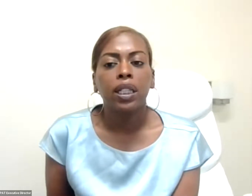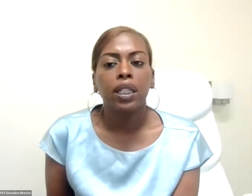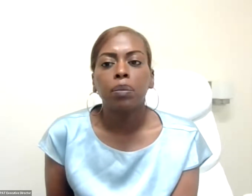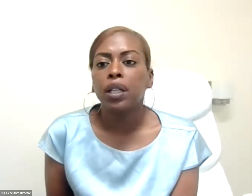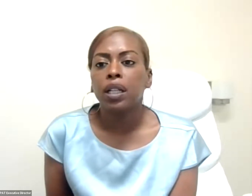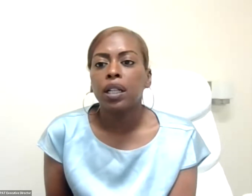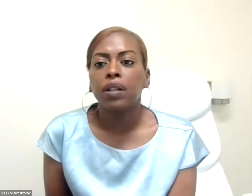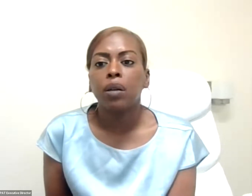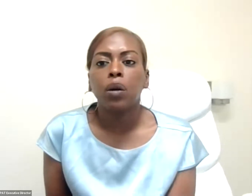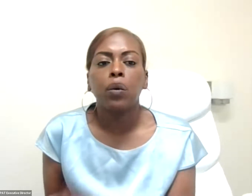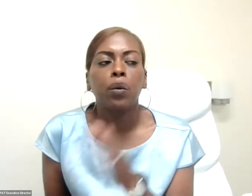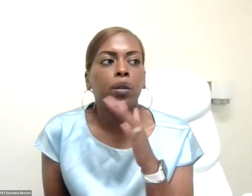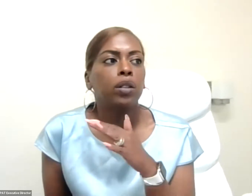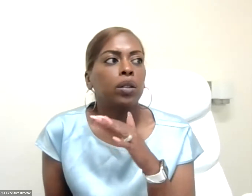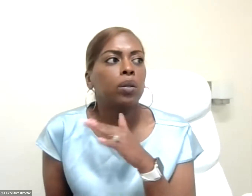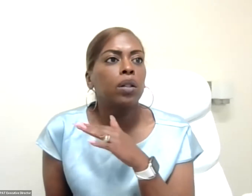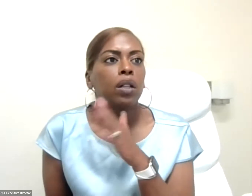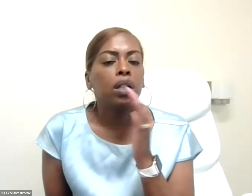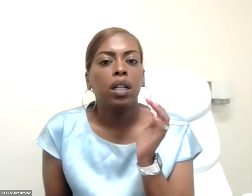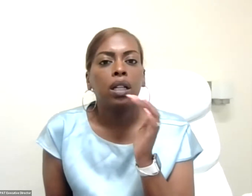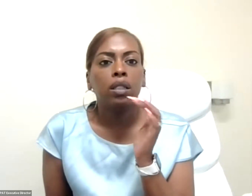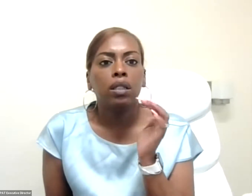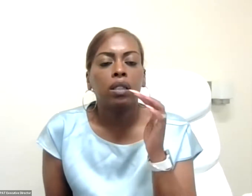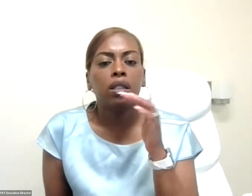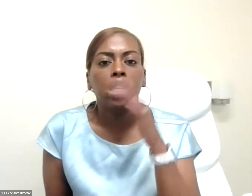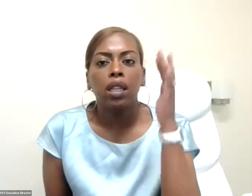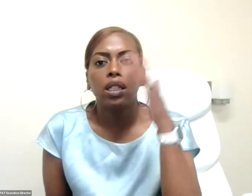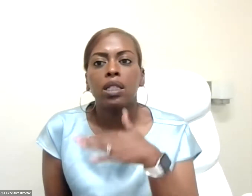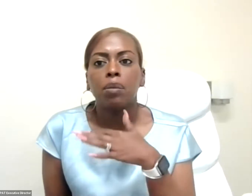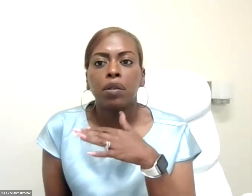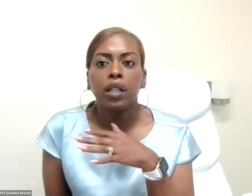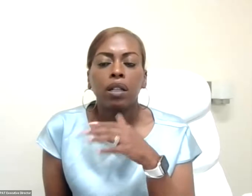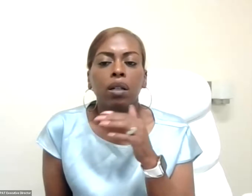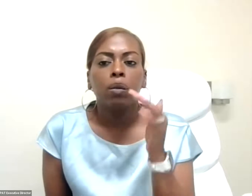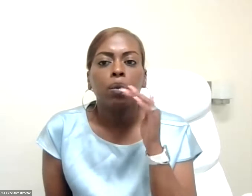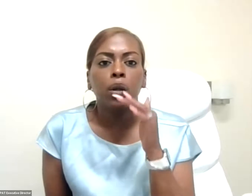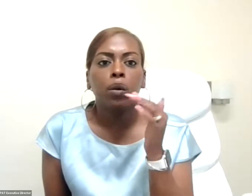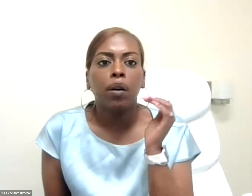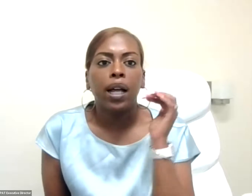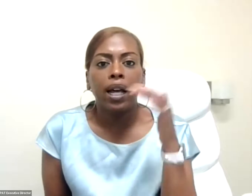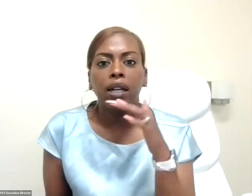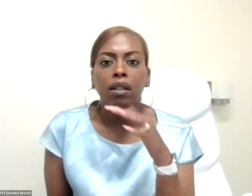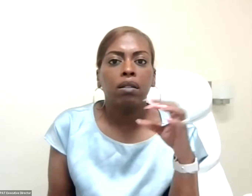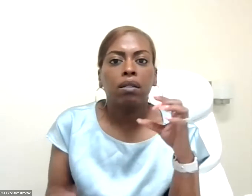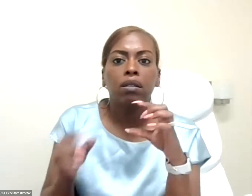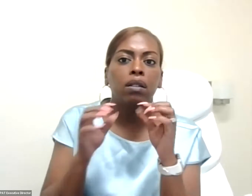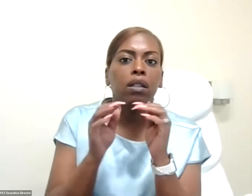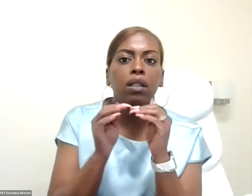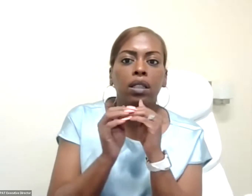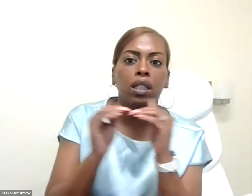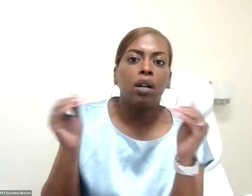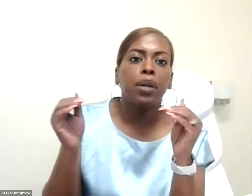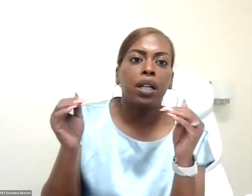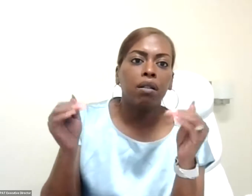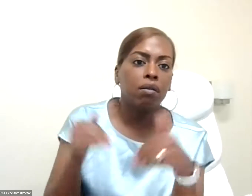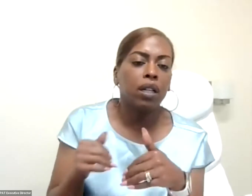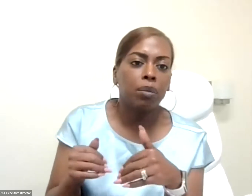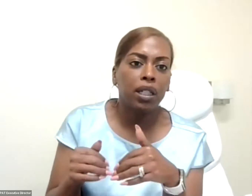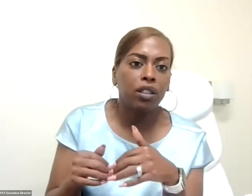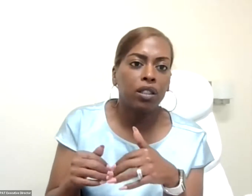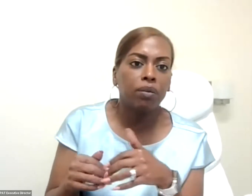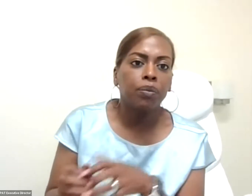And just as a point of clarity, what we will do is, in this summary, we will add the